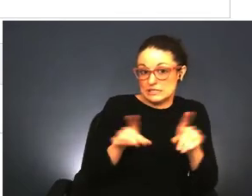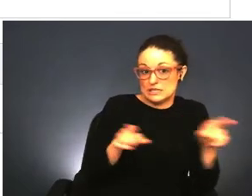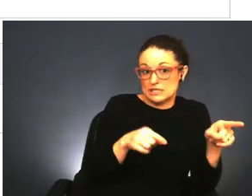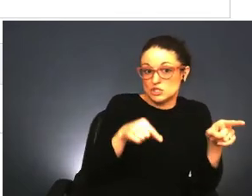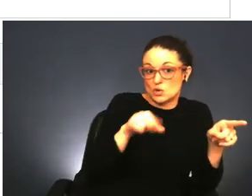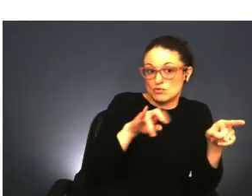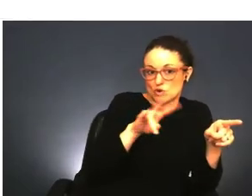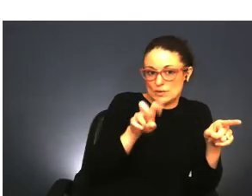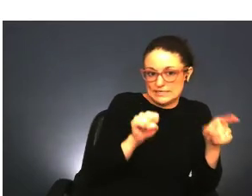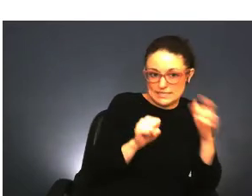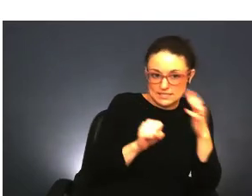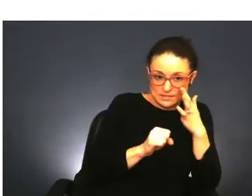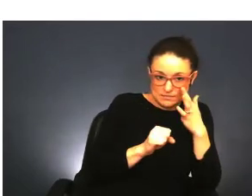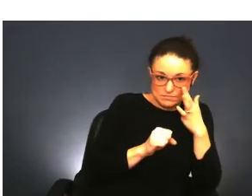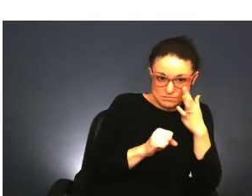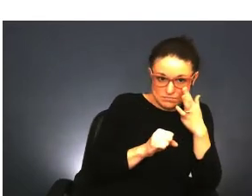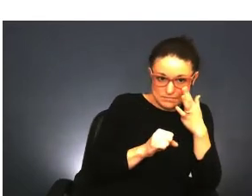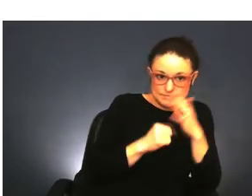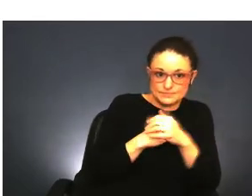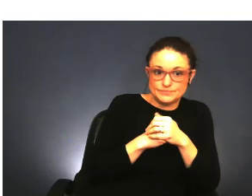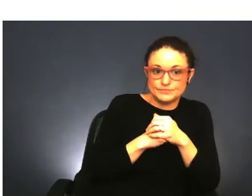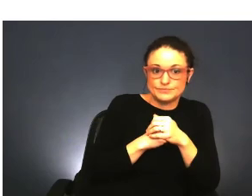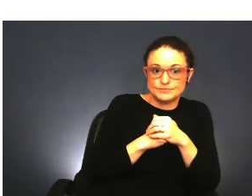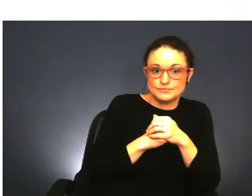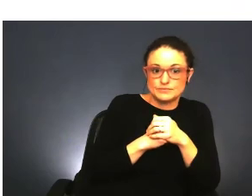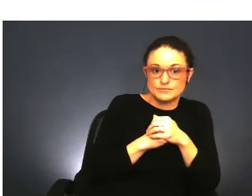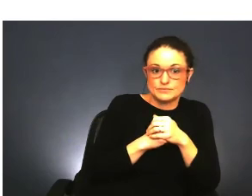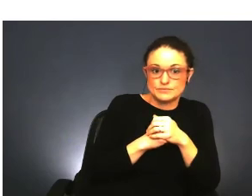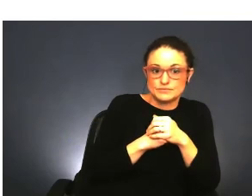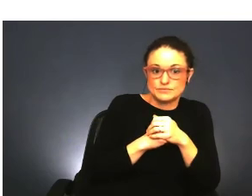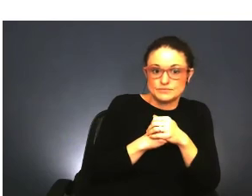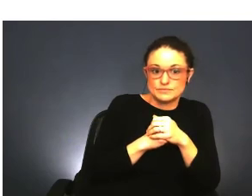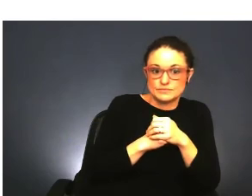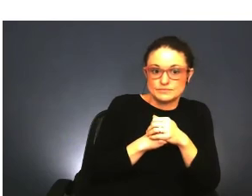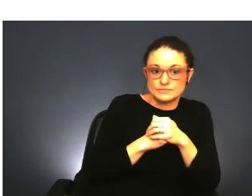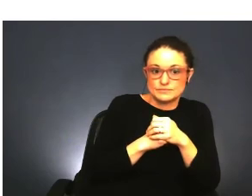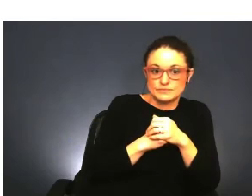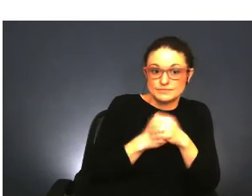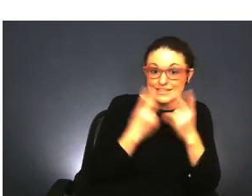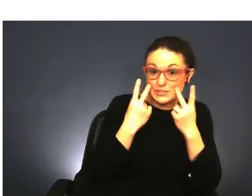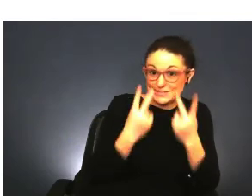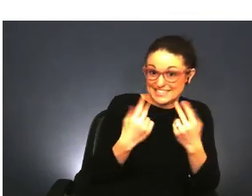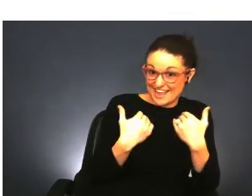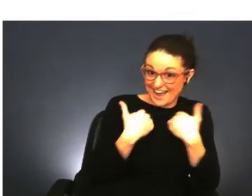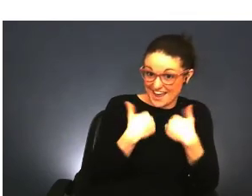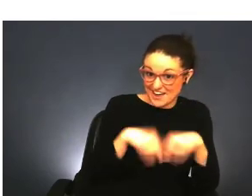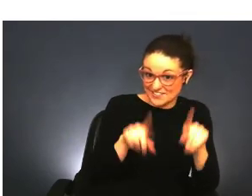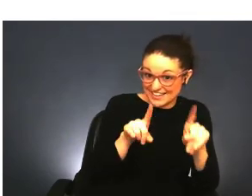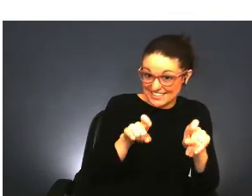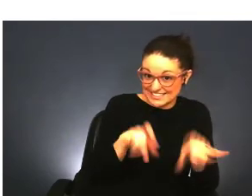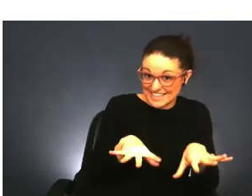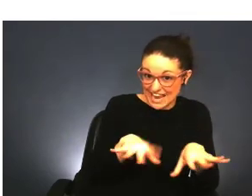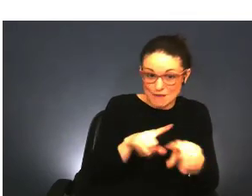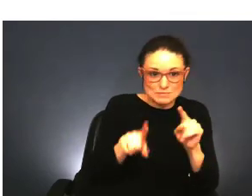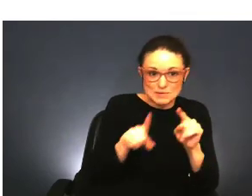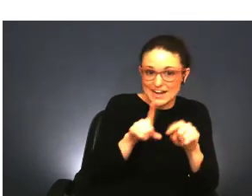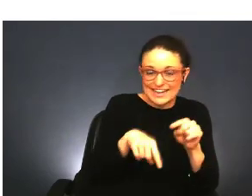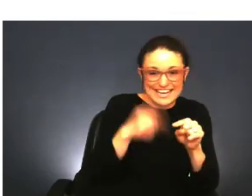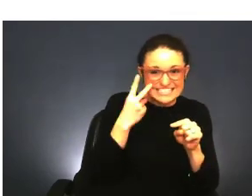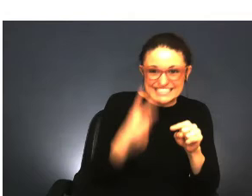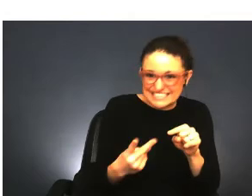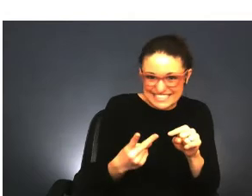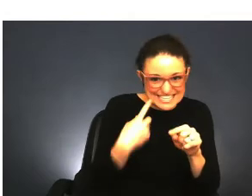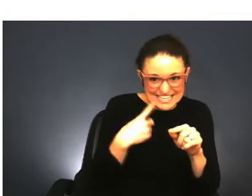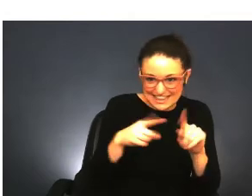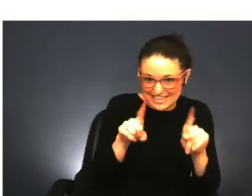quizzes. And what you're going to see here is that I have an exam, but I don't see that exam.